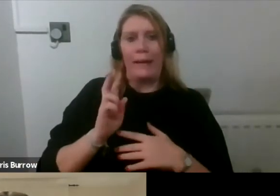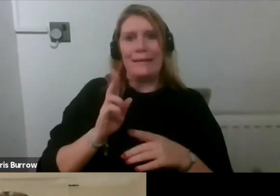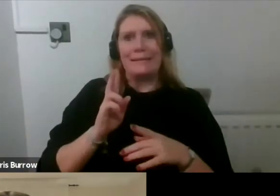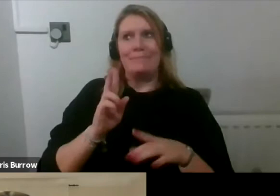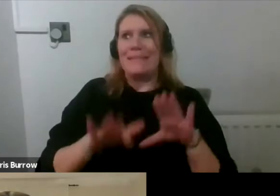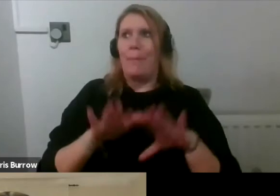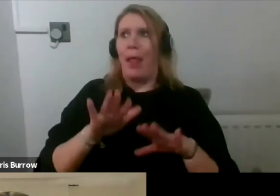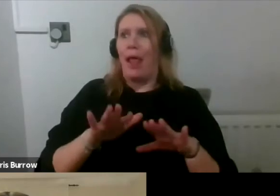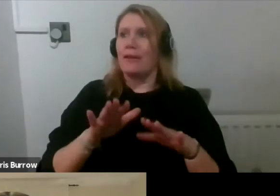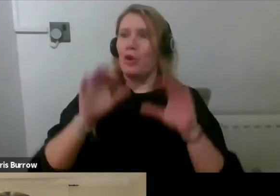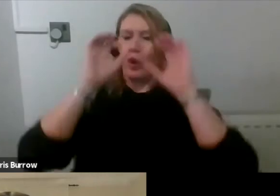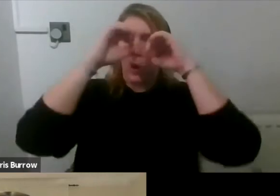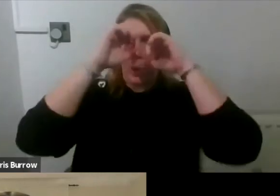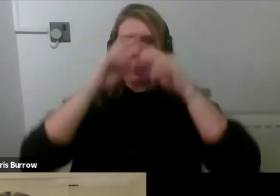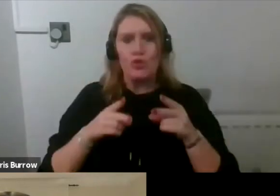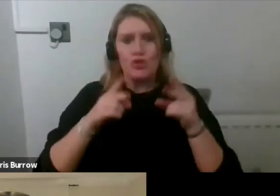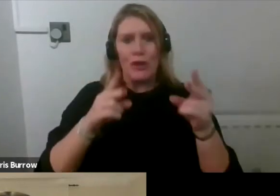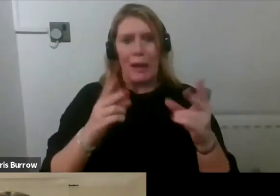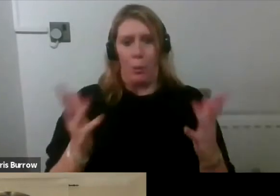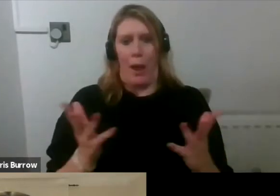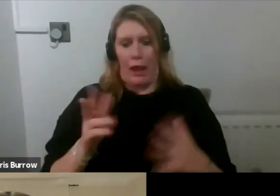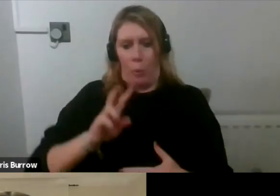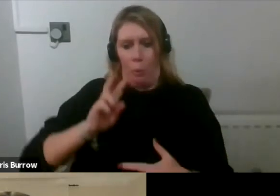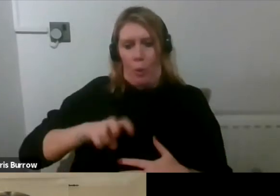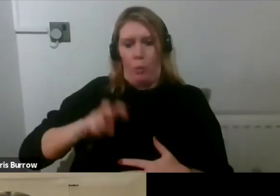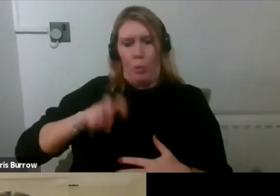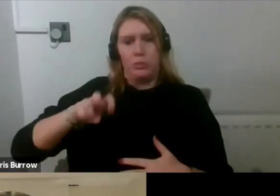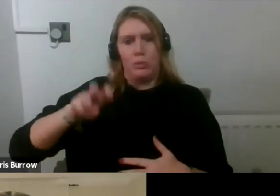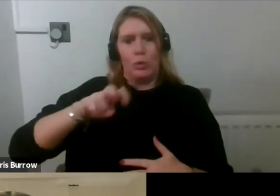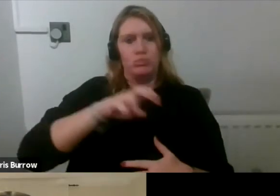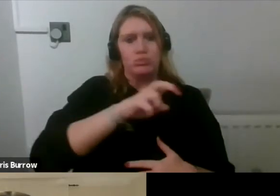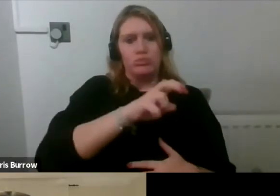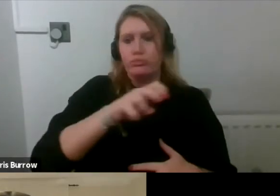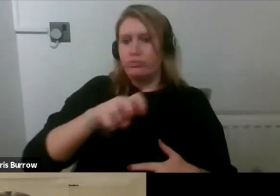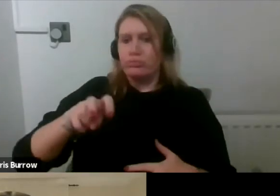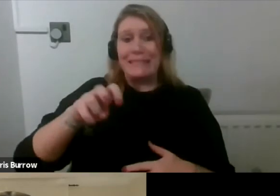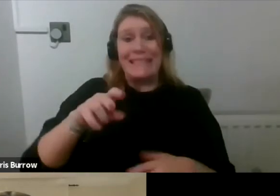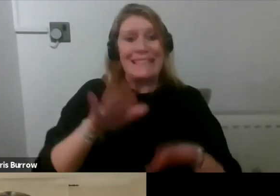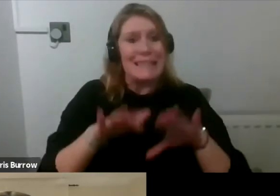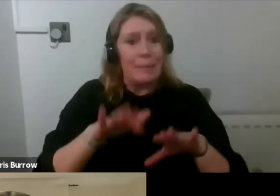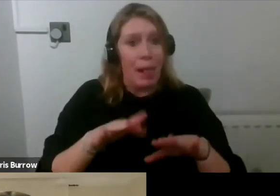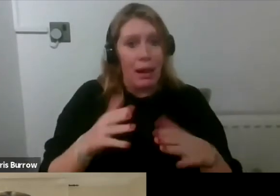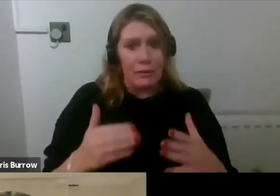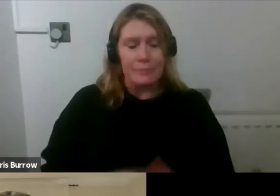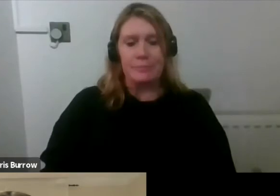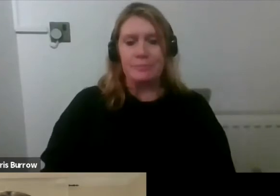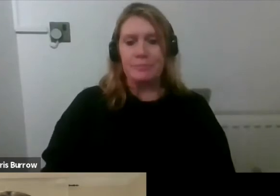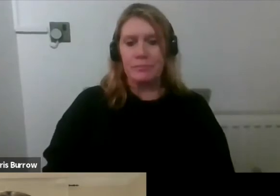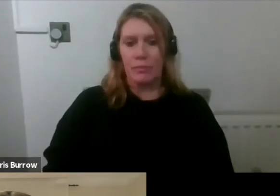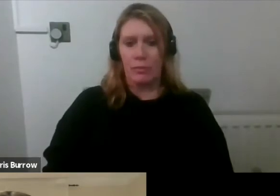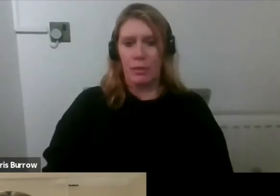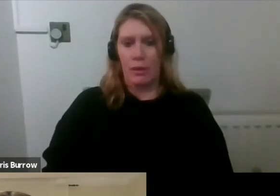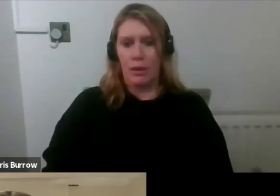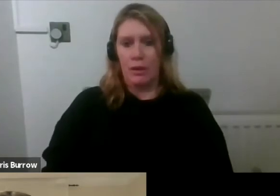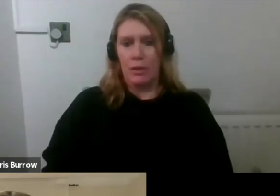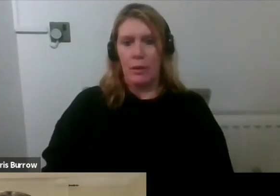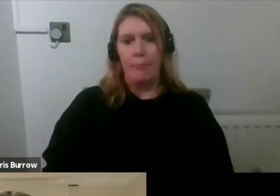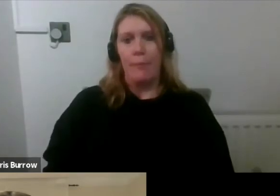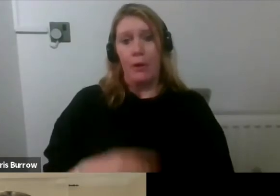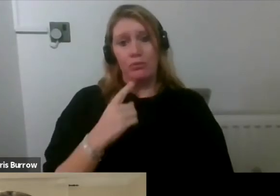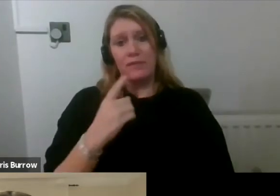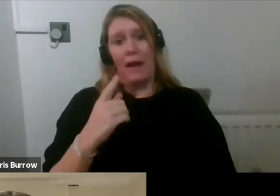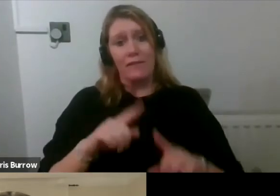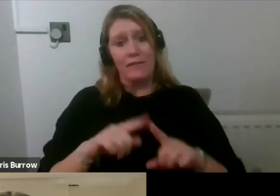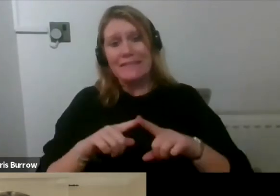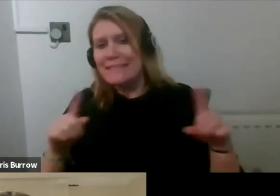View. What you've done is another variant, you know, yeah, a completely different variation of that, which I also think